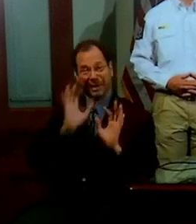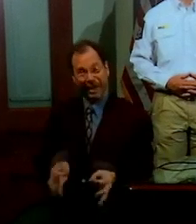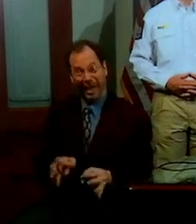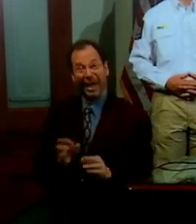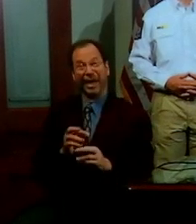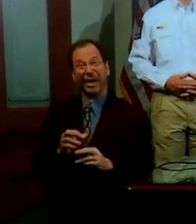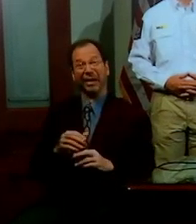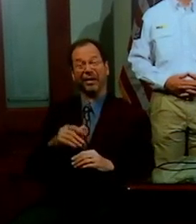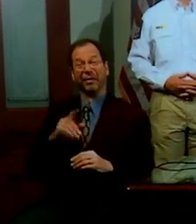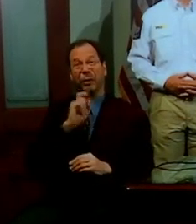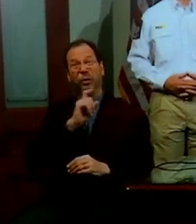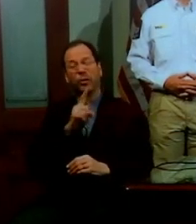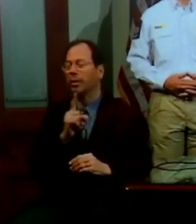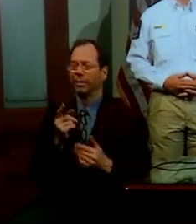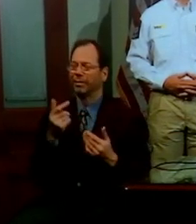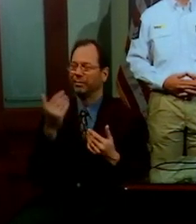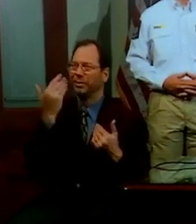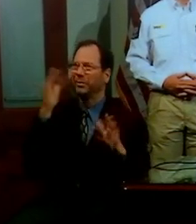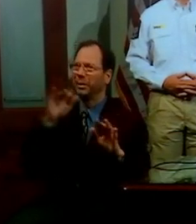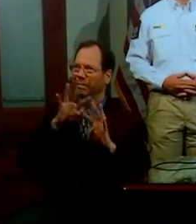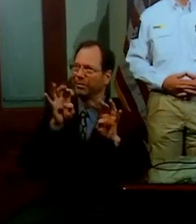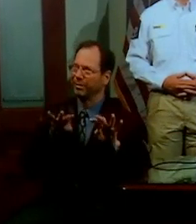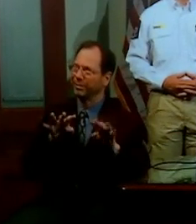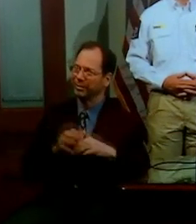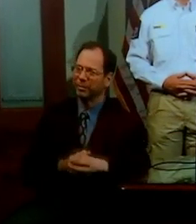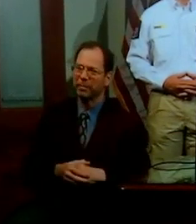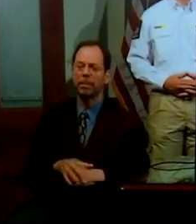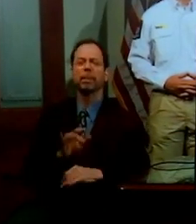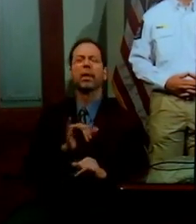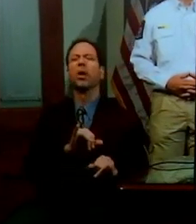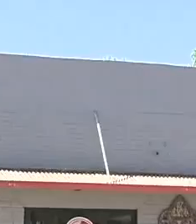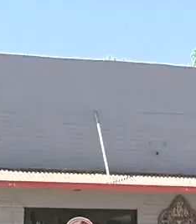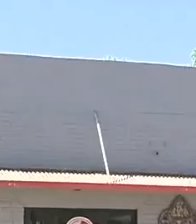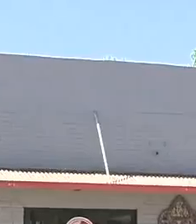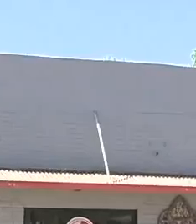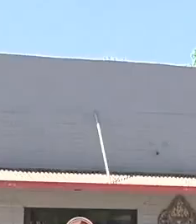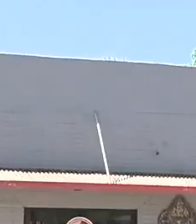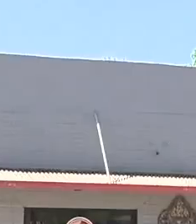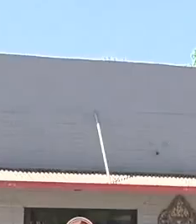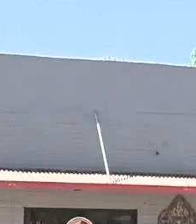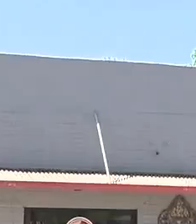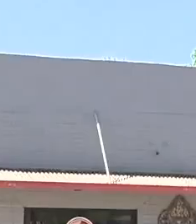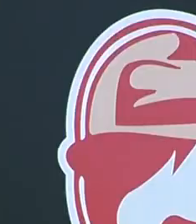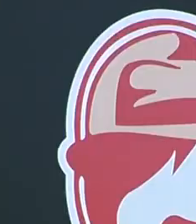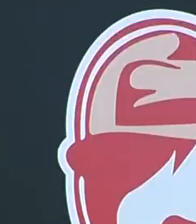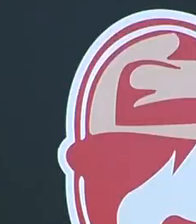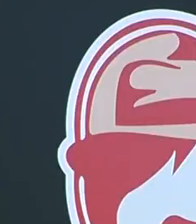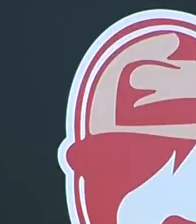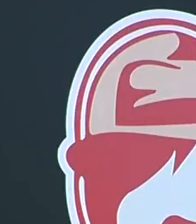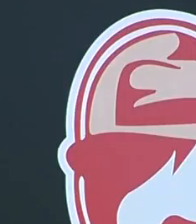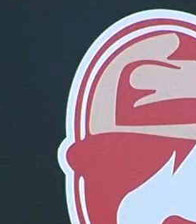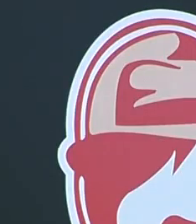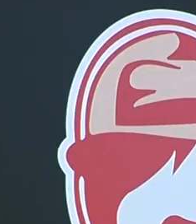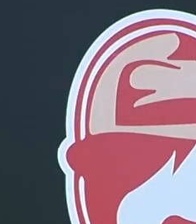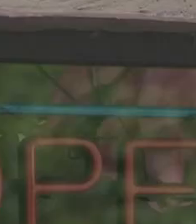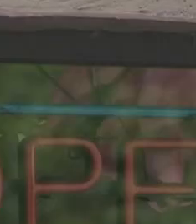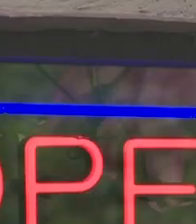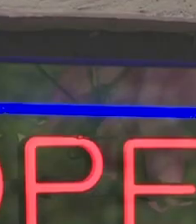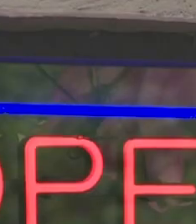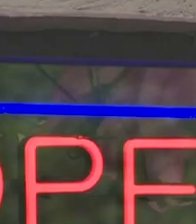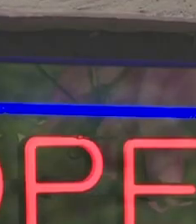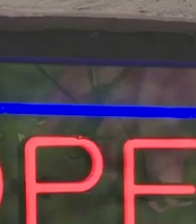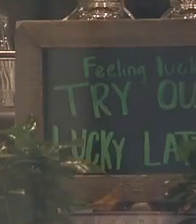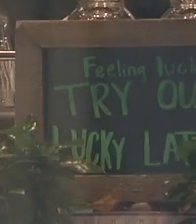says can be partially or completely forgiven. Their sign says Coficionado Community